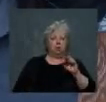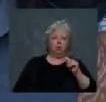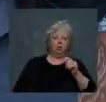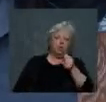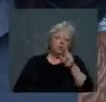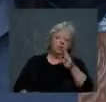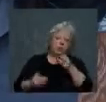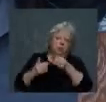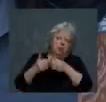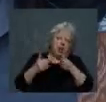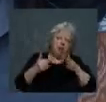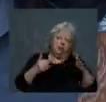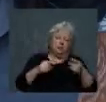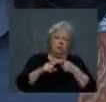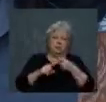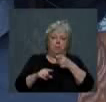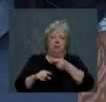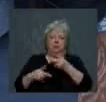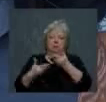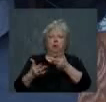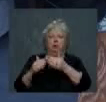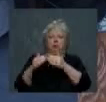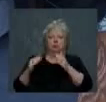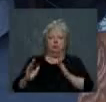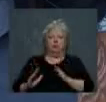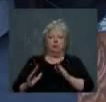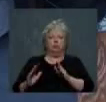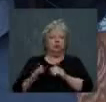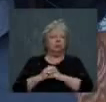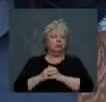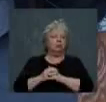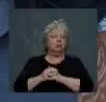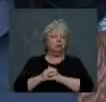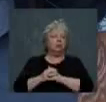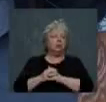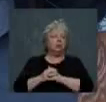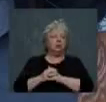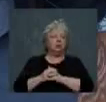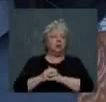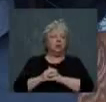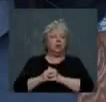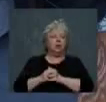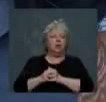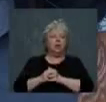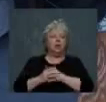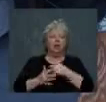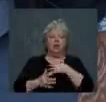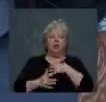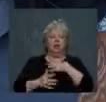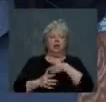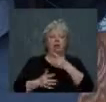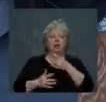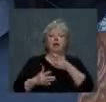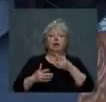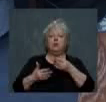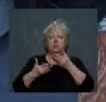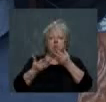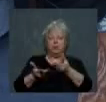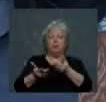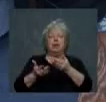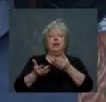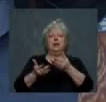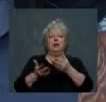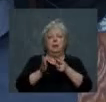shelter. I would like to, first of all, present to the board the remainder of the petitions we have